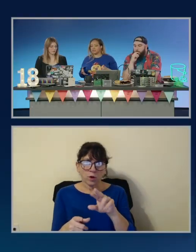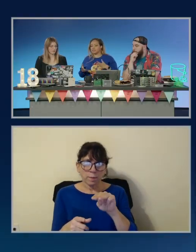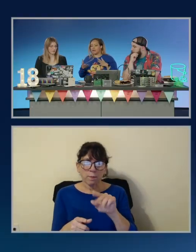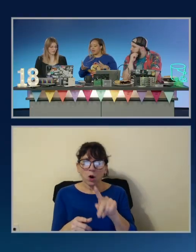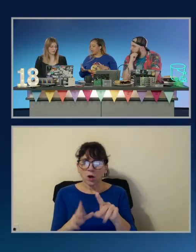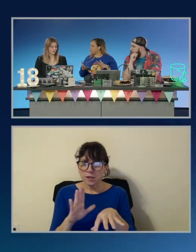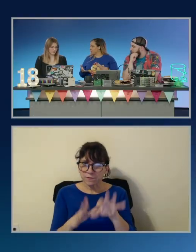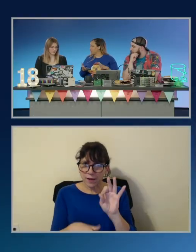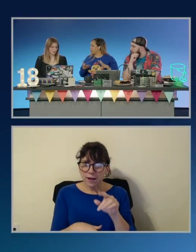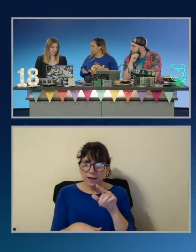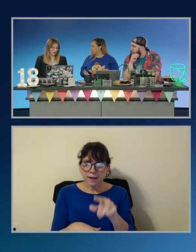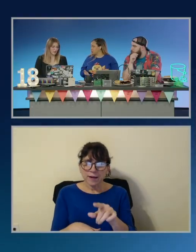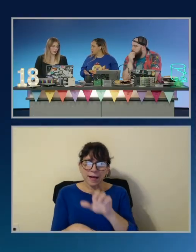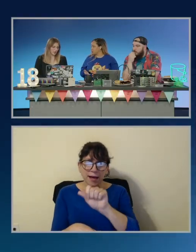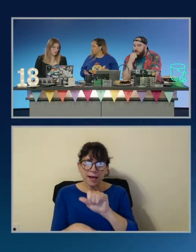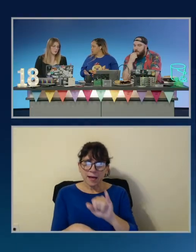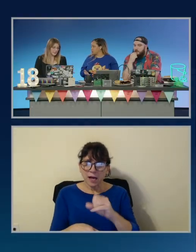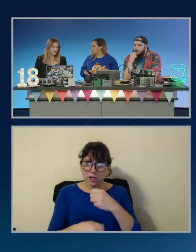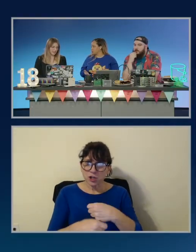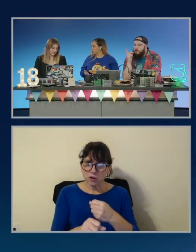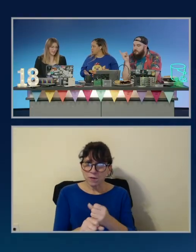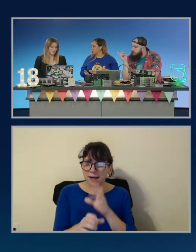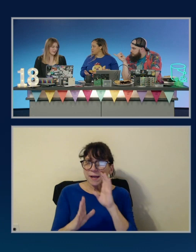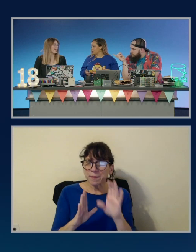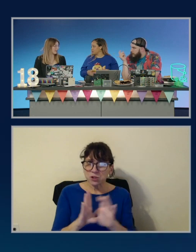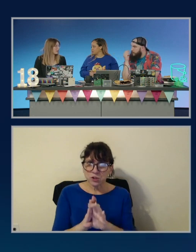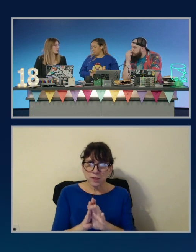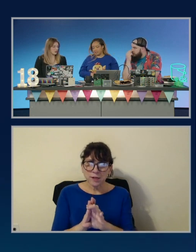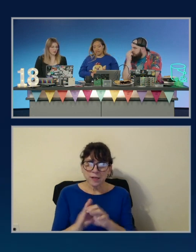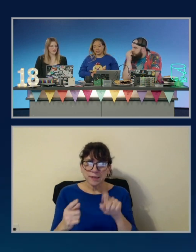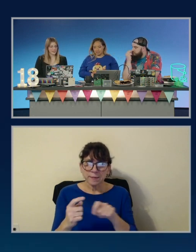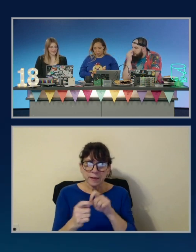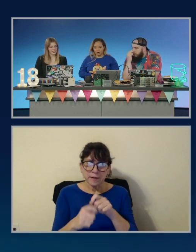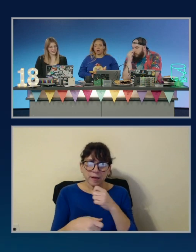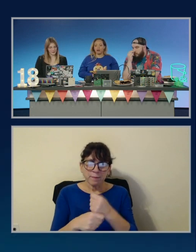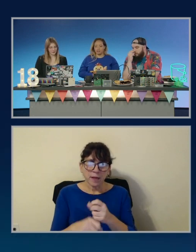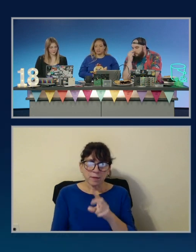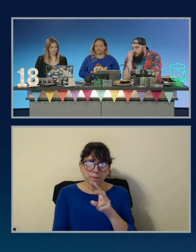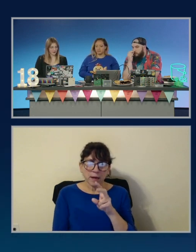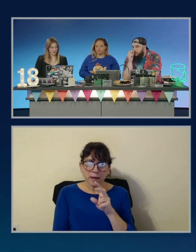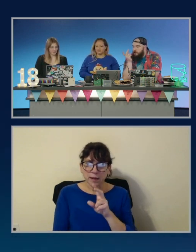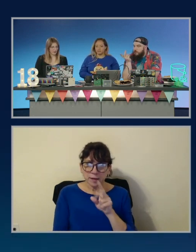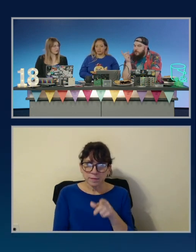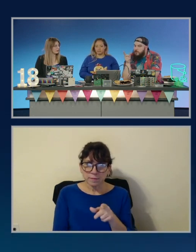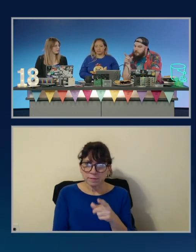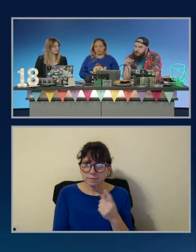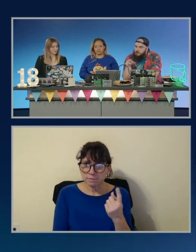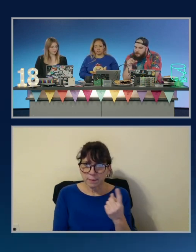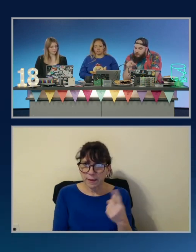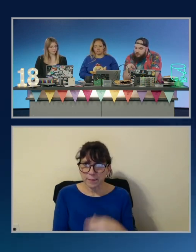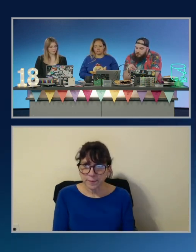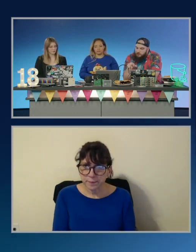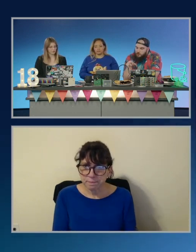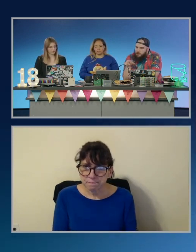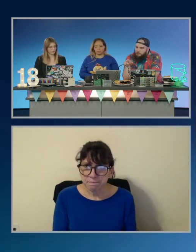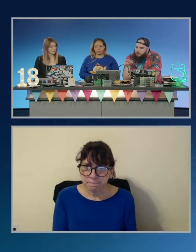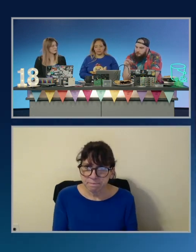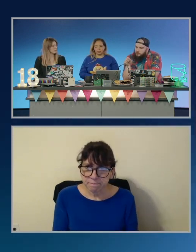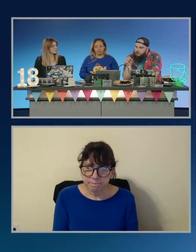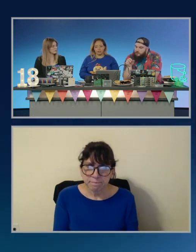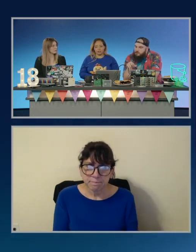that that is an AI generated image. Specifically created by Titan Titan. Image By Generator, Titan. yes. Okay. So and this is a question as well.